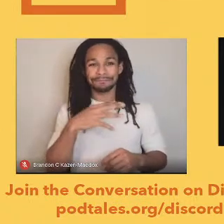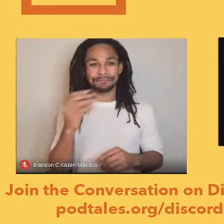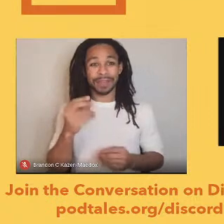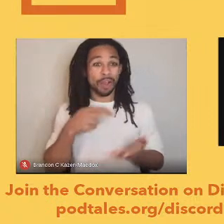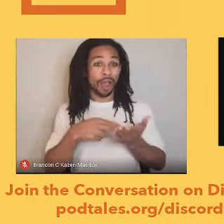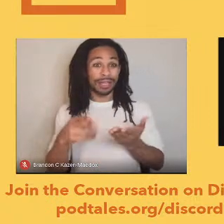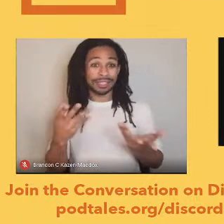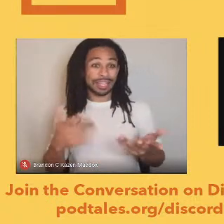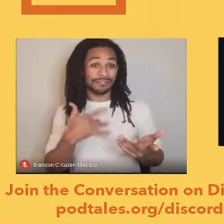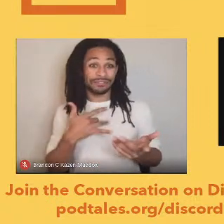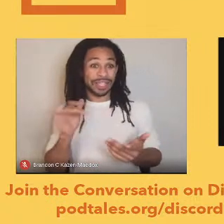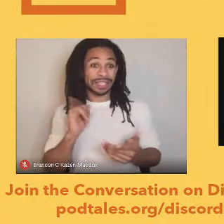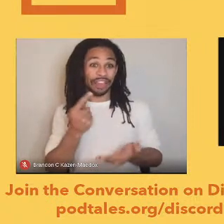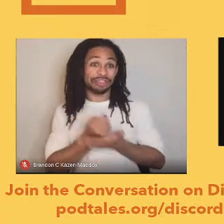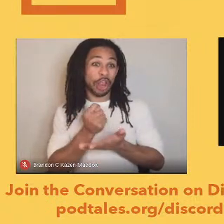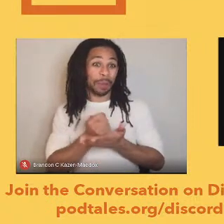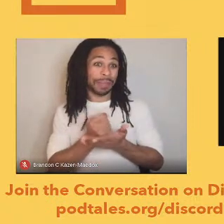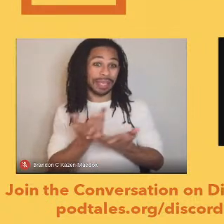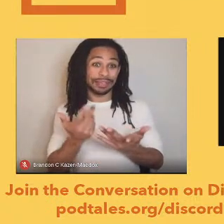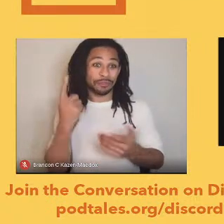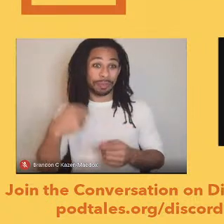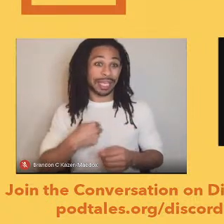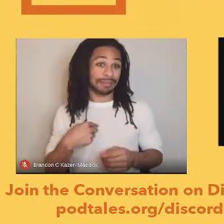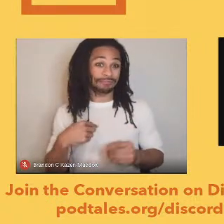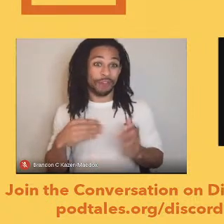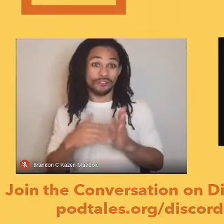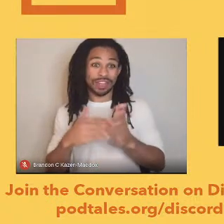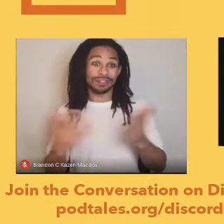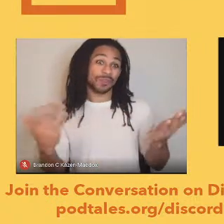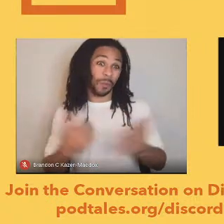Honestly, sometimes it feels like a therapy session. So.